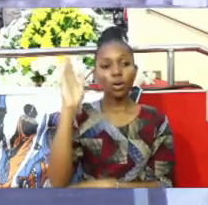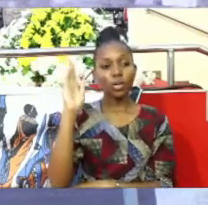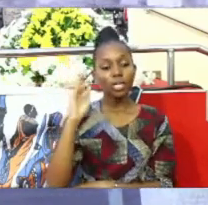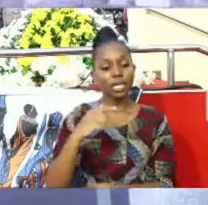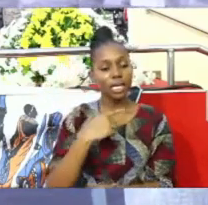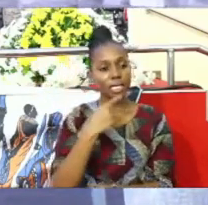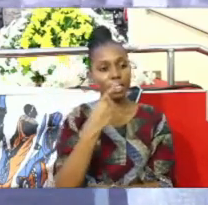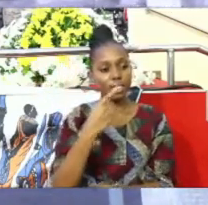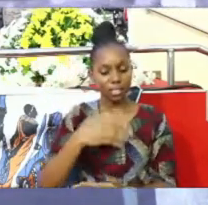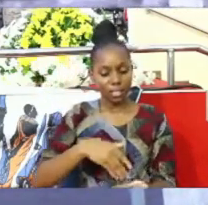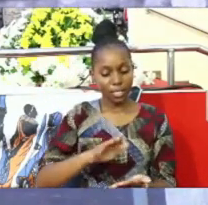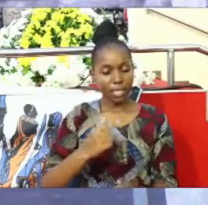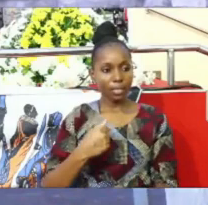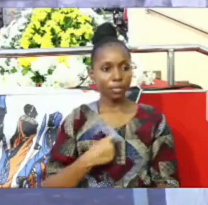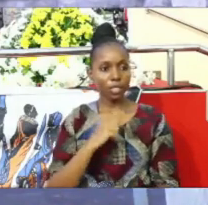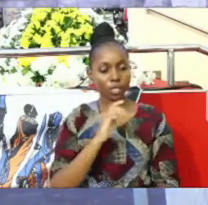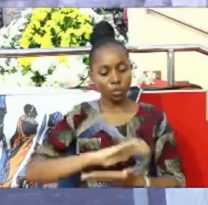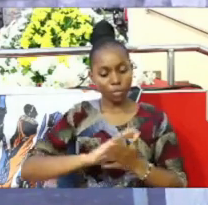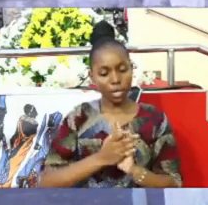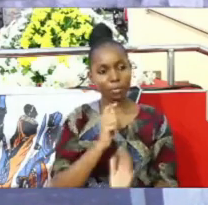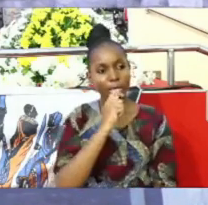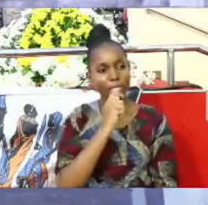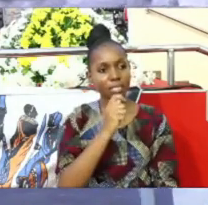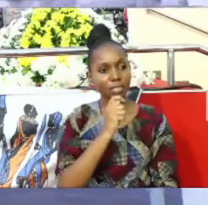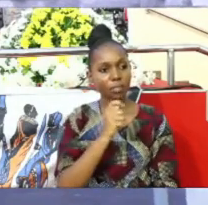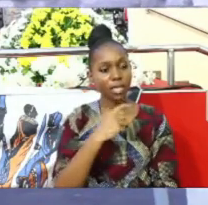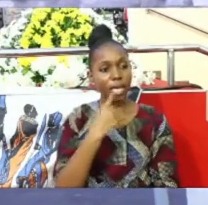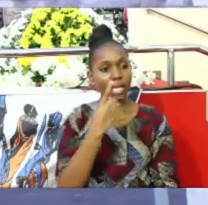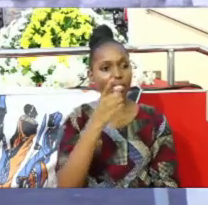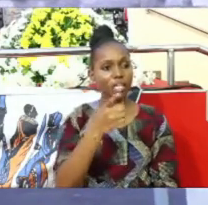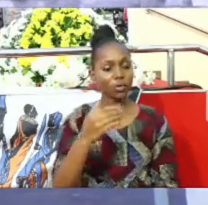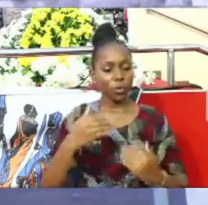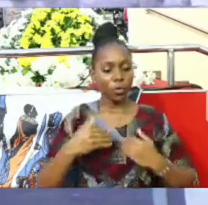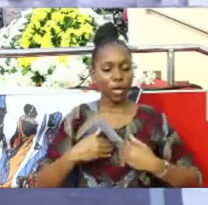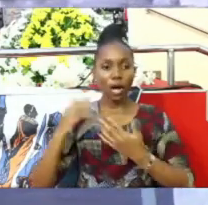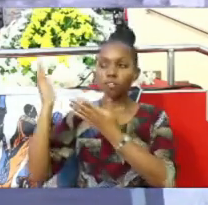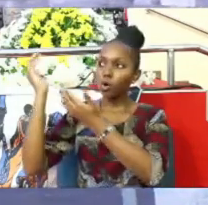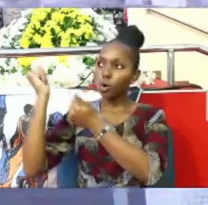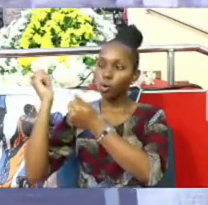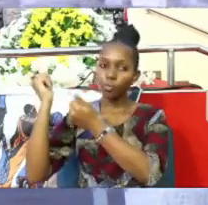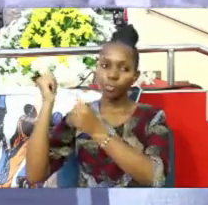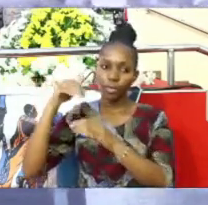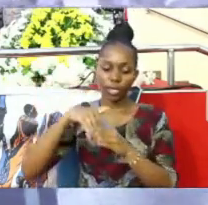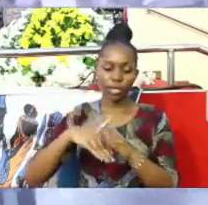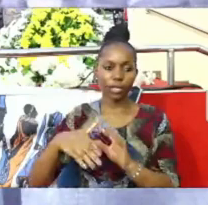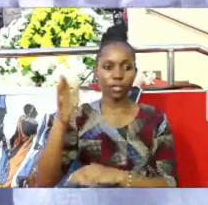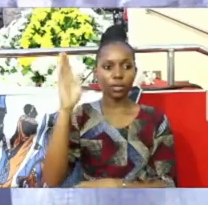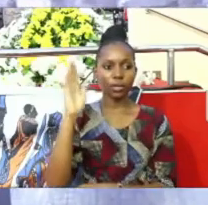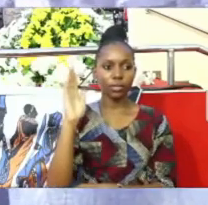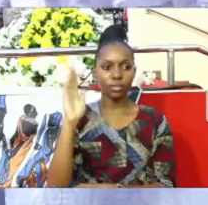you. Nimekuja ili niwe ushuhuda kwako. There is hope in God. Pana tumaini kwa Mungu. Don't accept the